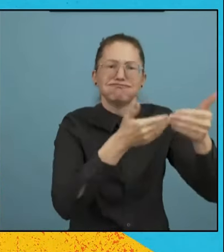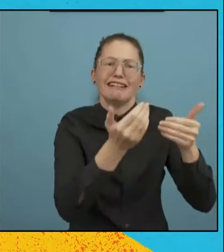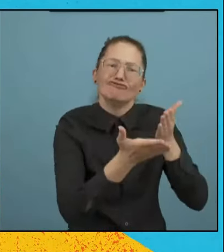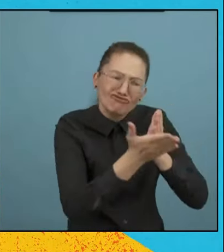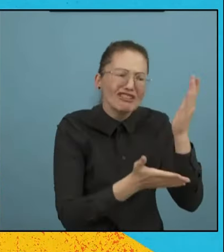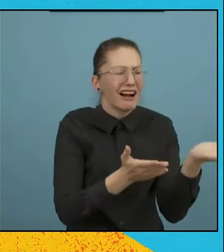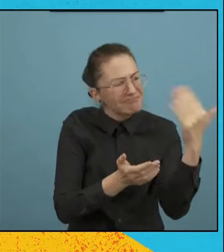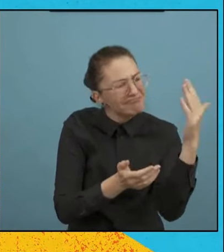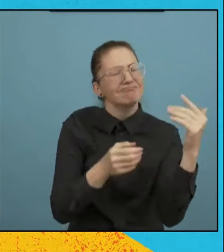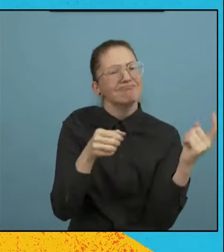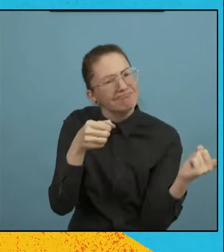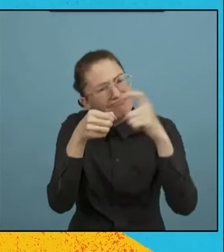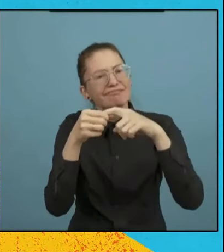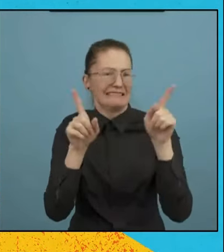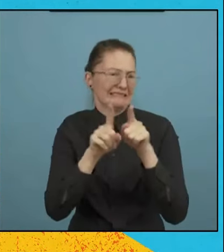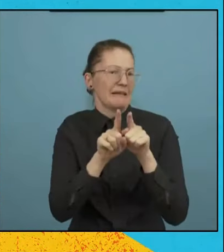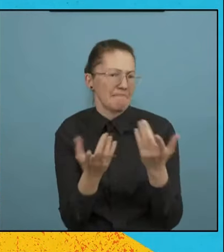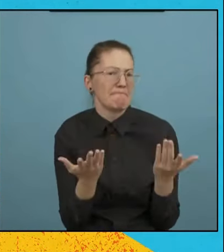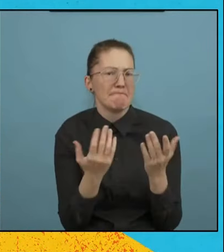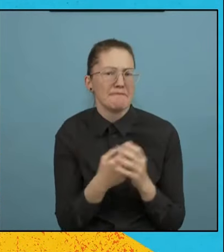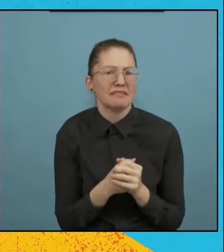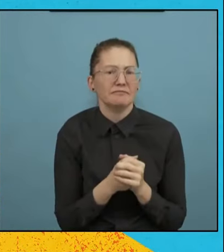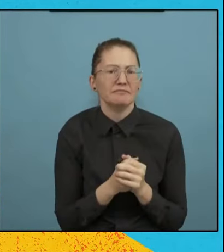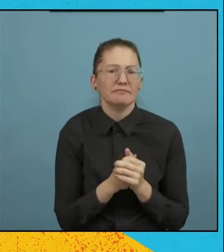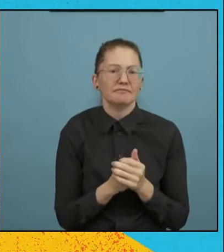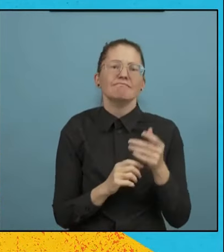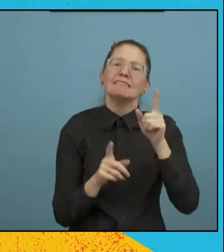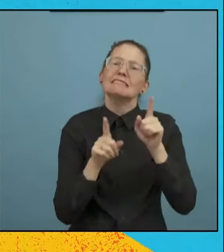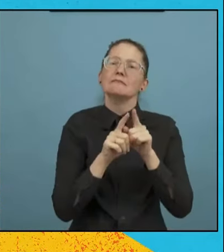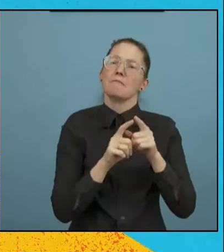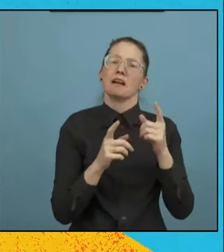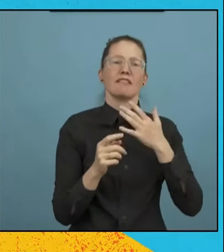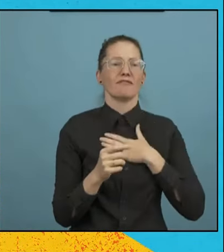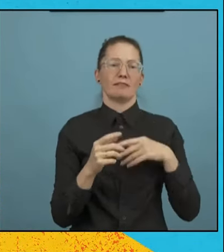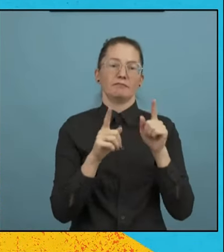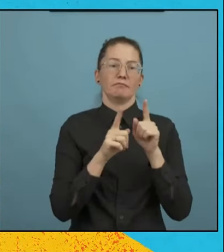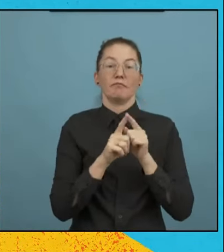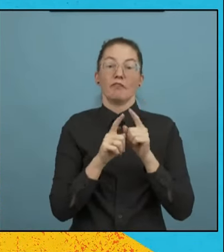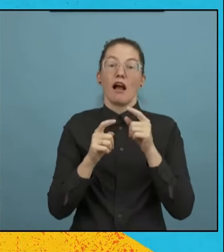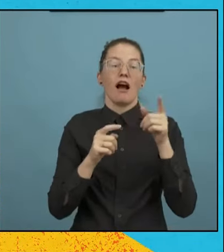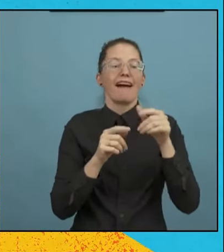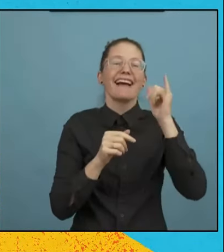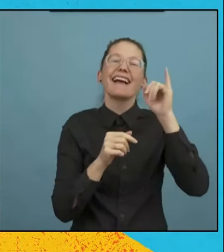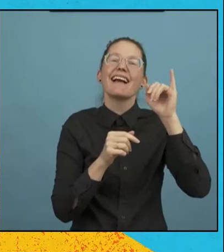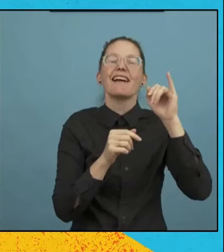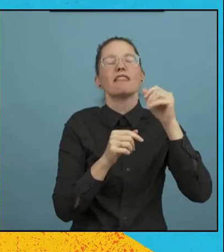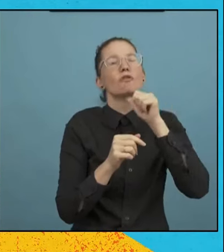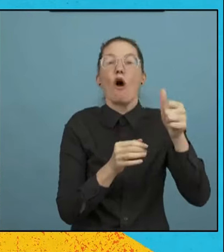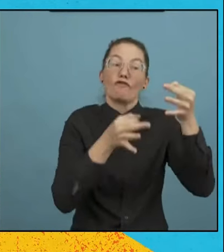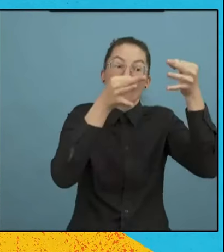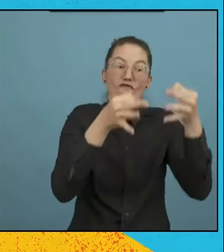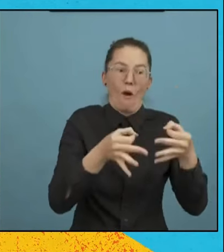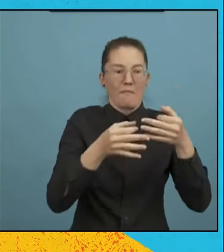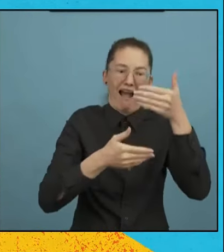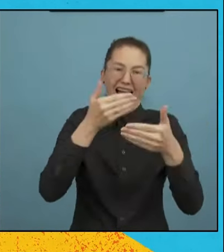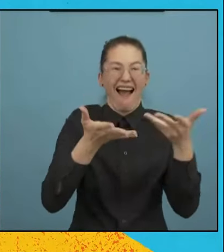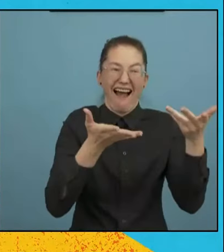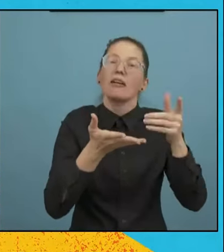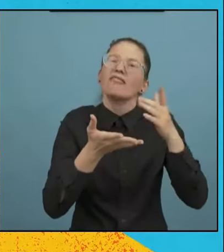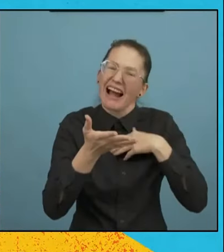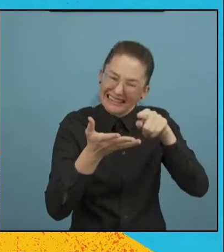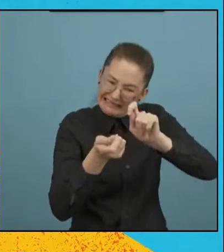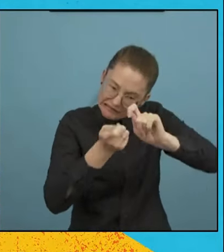UN, and developing a system-wide policy on child participation and practical guidelines. Finally,